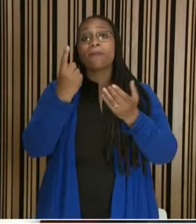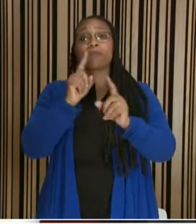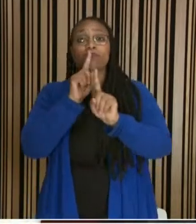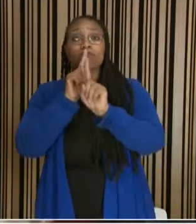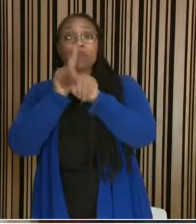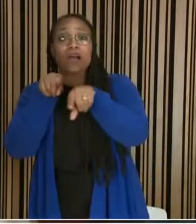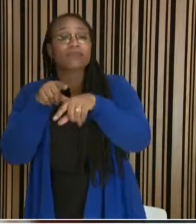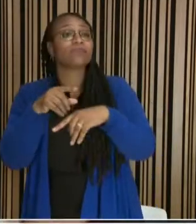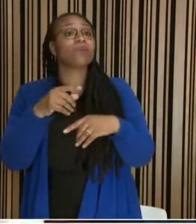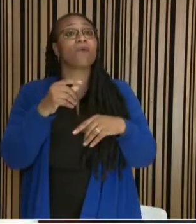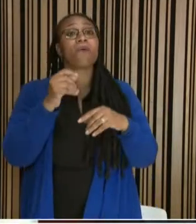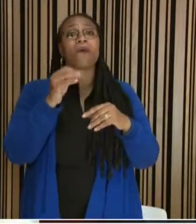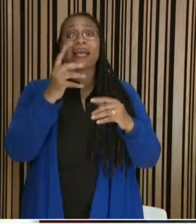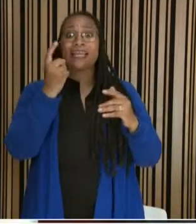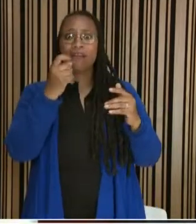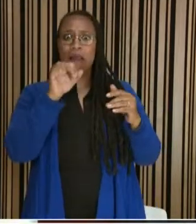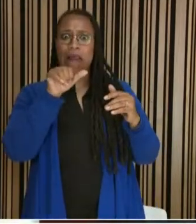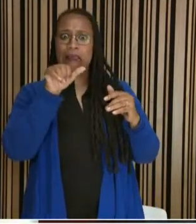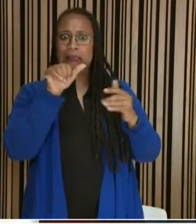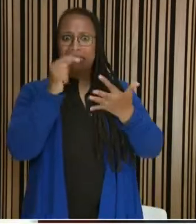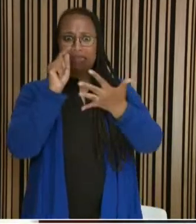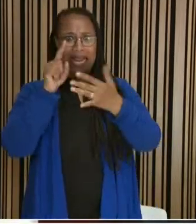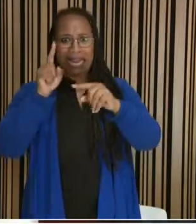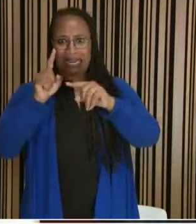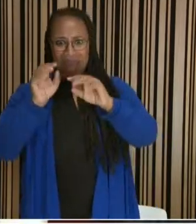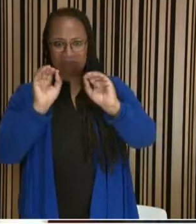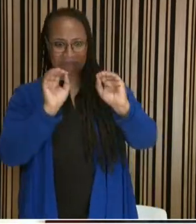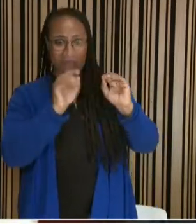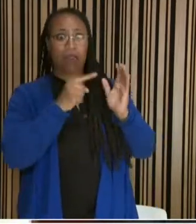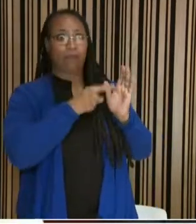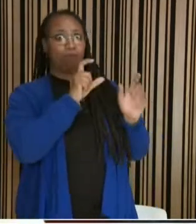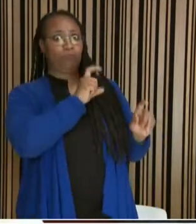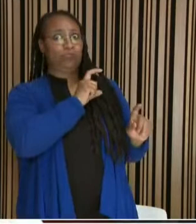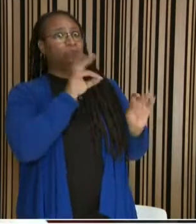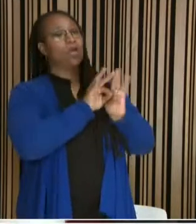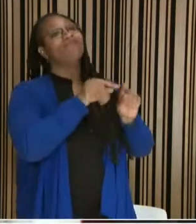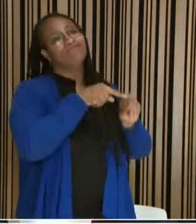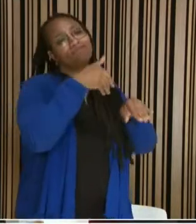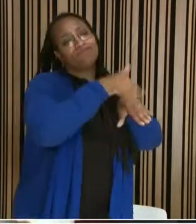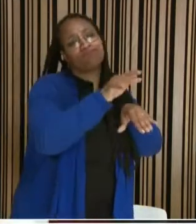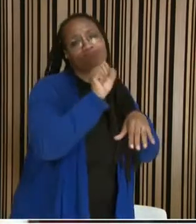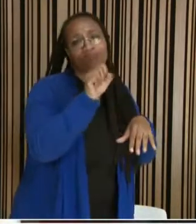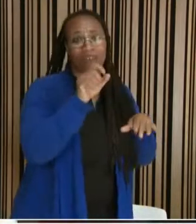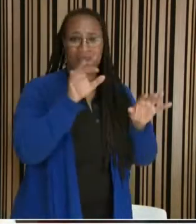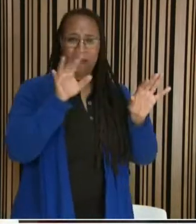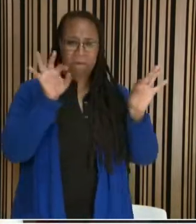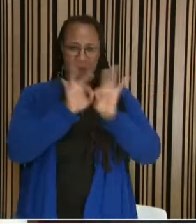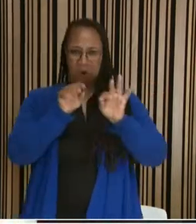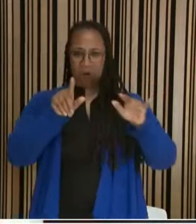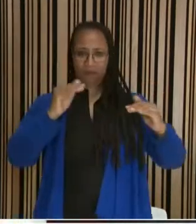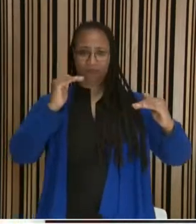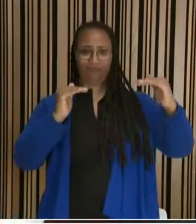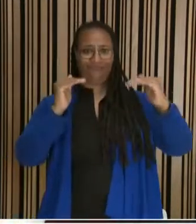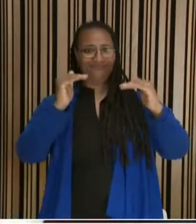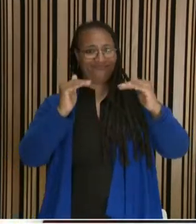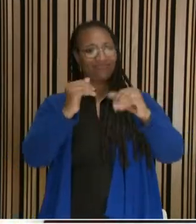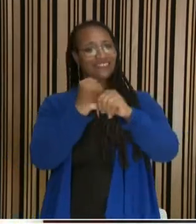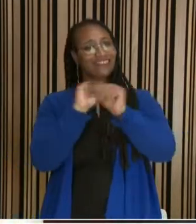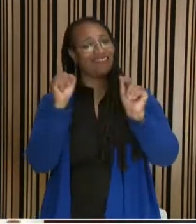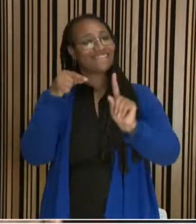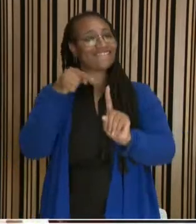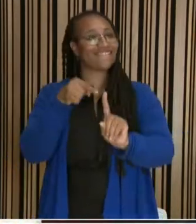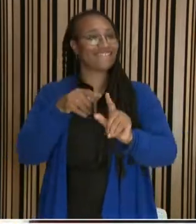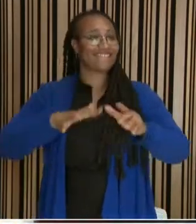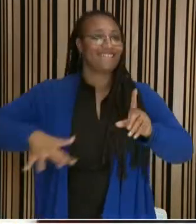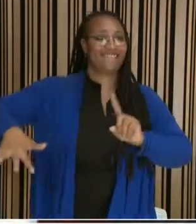business and still make sure that our communities feel safe. Chief White, Mike. Yeah. Could you update us on Alabama Avenue, please?